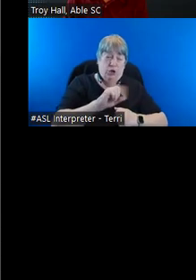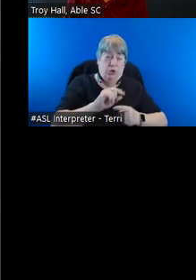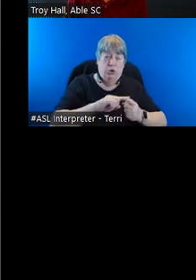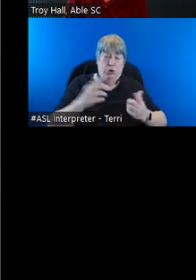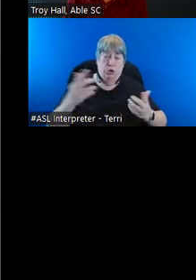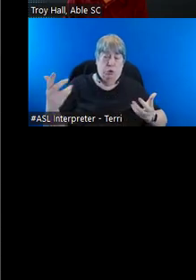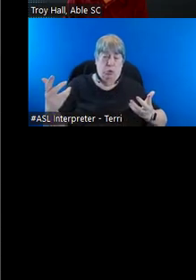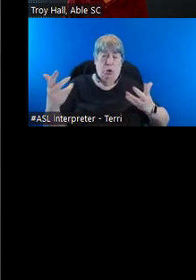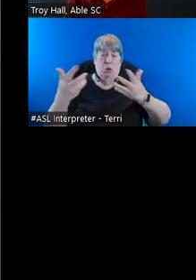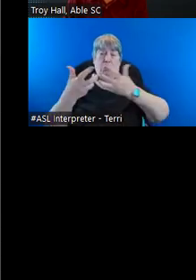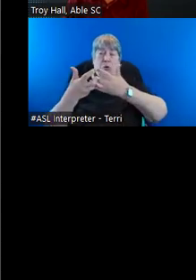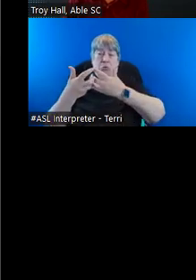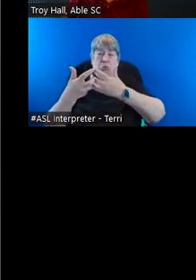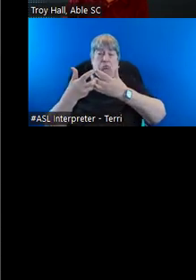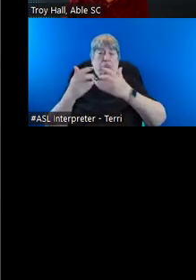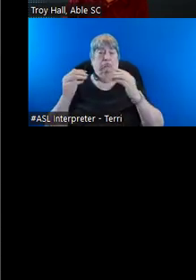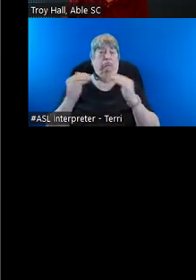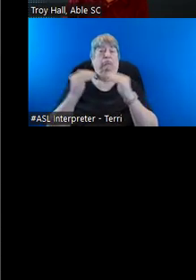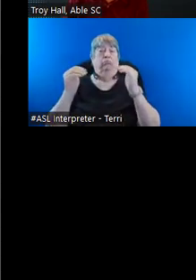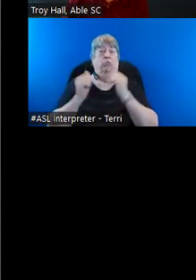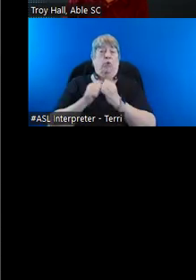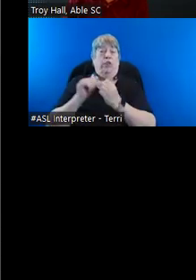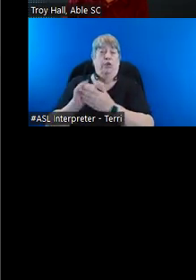pre-ed services.